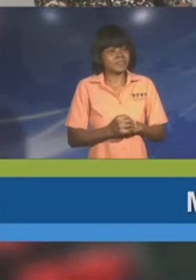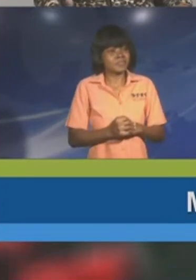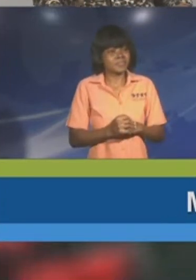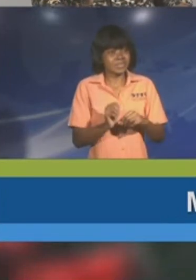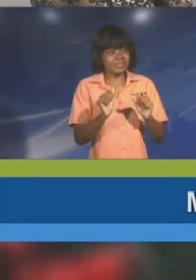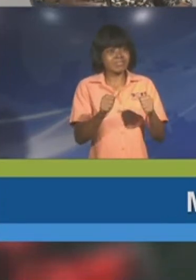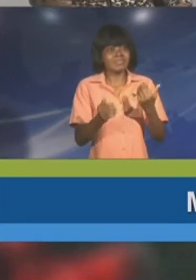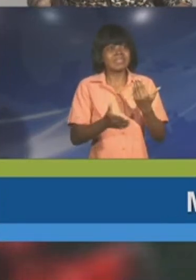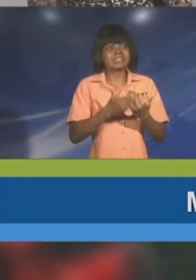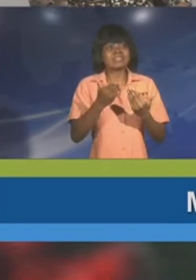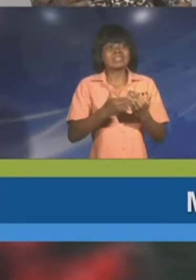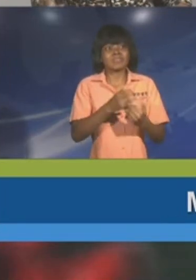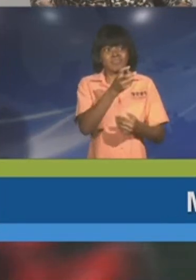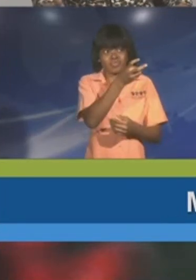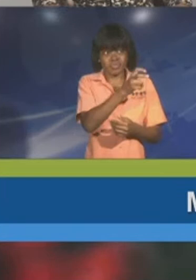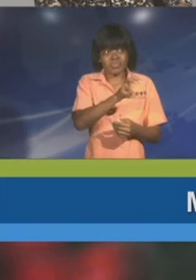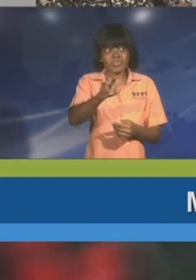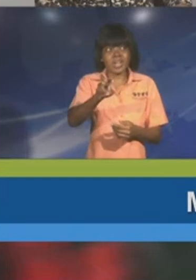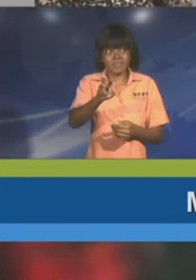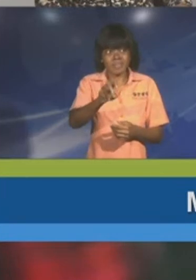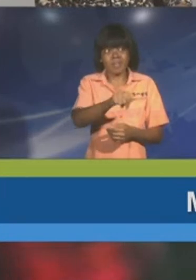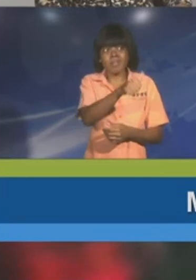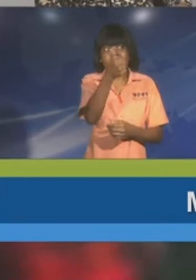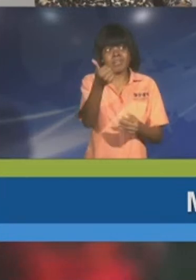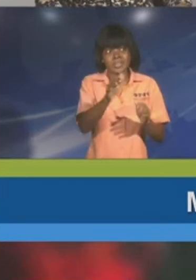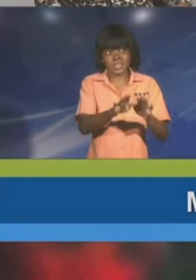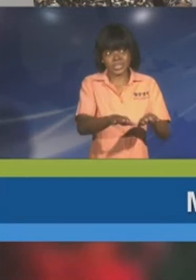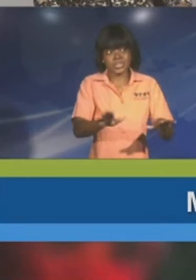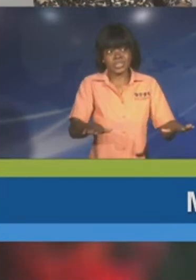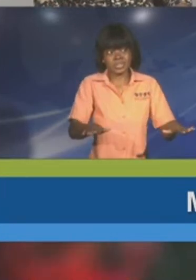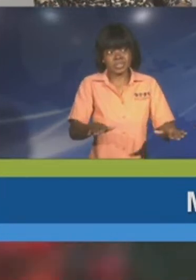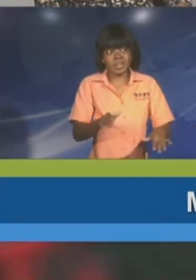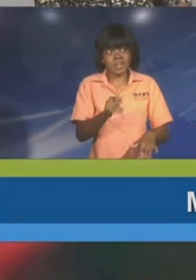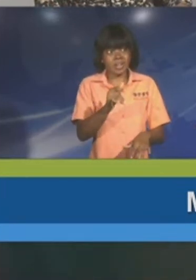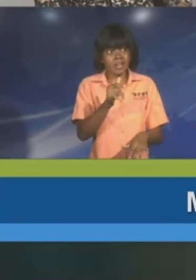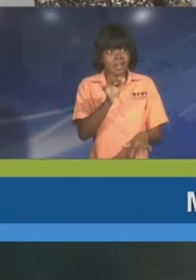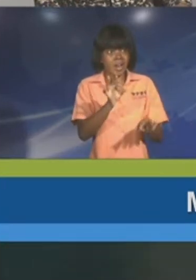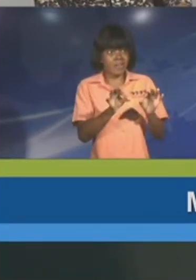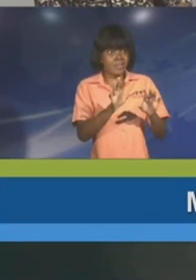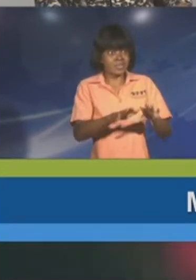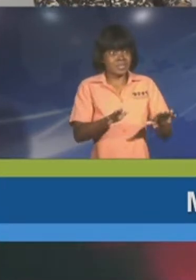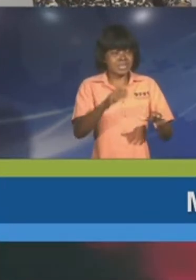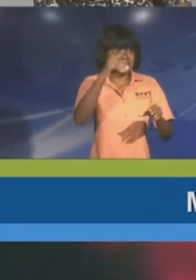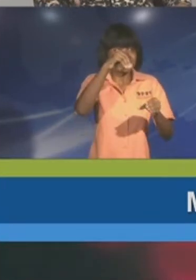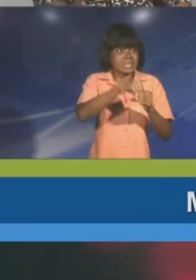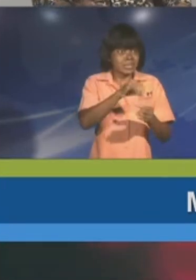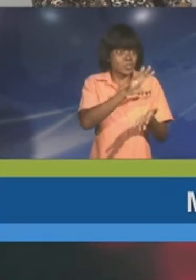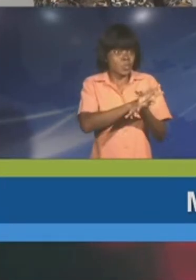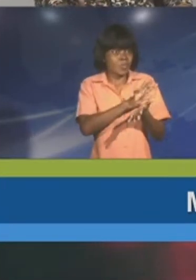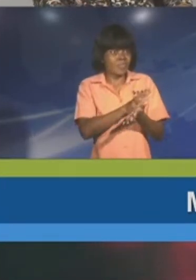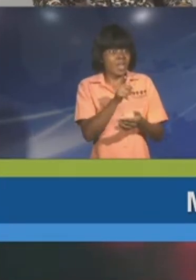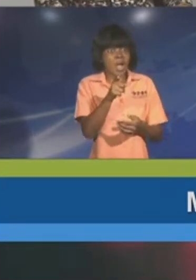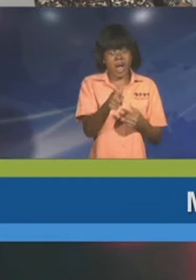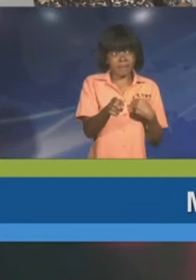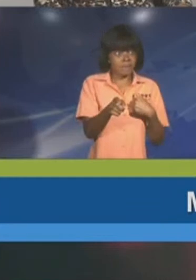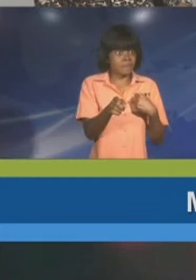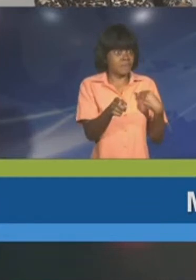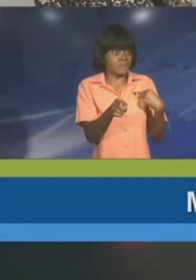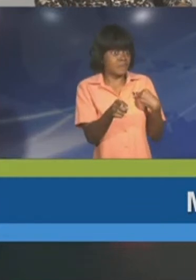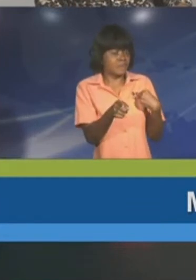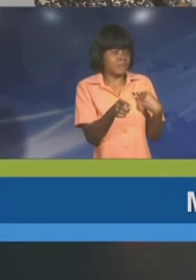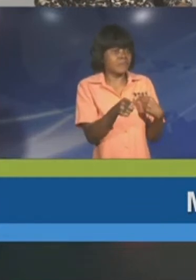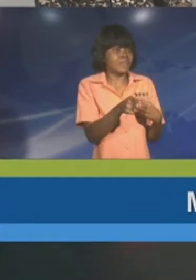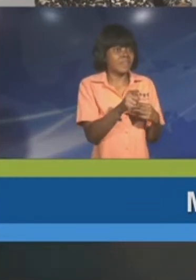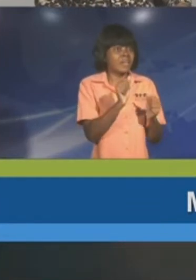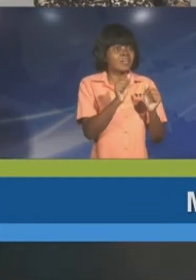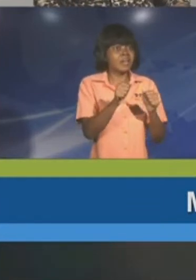child in the school, you might have it passed on to the other children. So make sure if you see this, keep your child at home with hand, foot, and